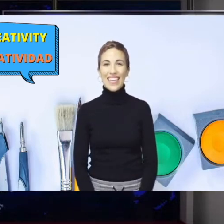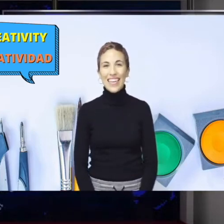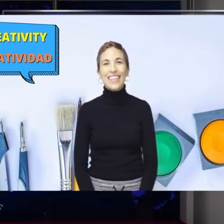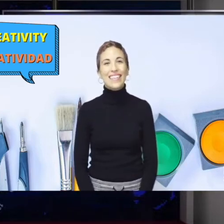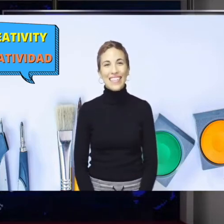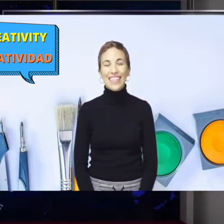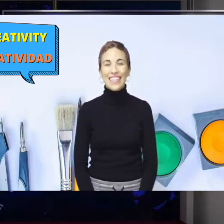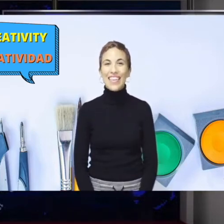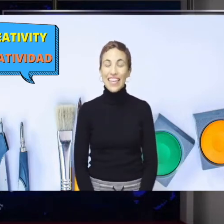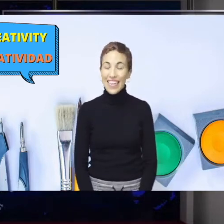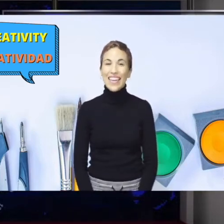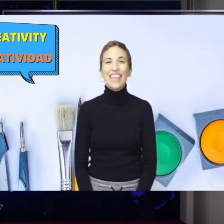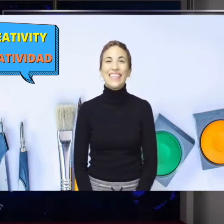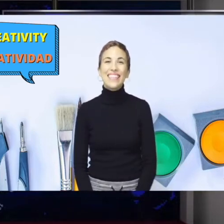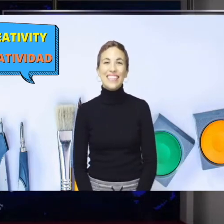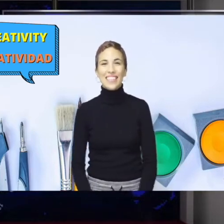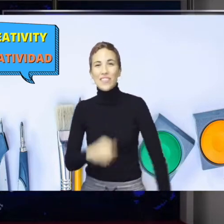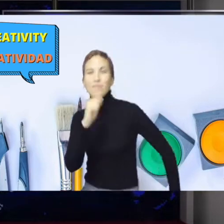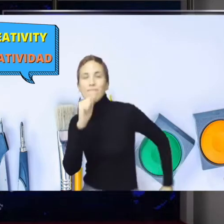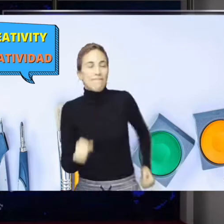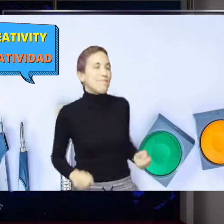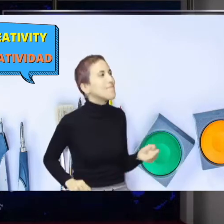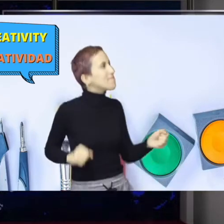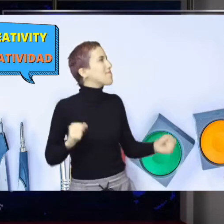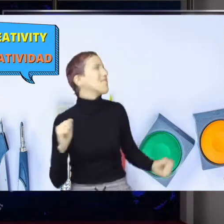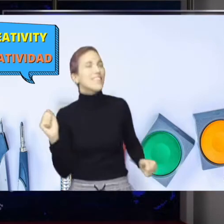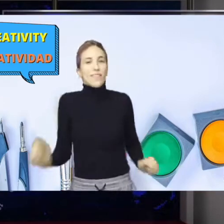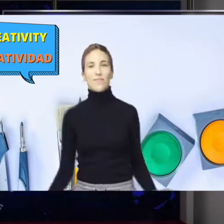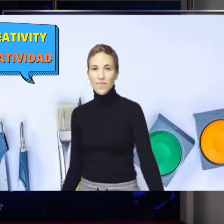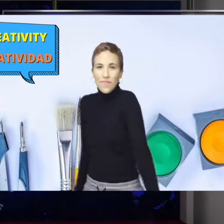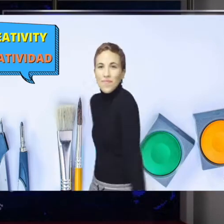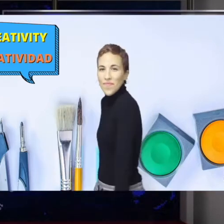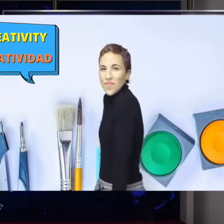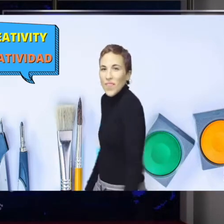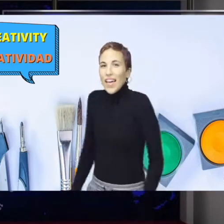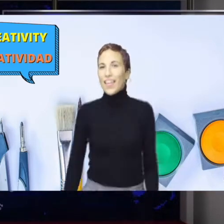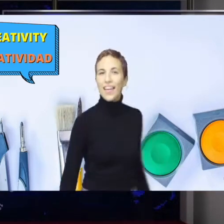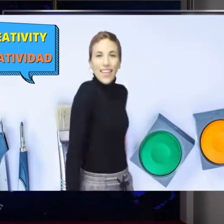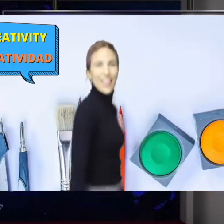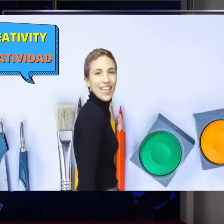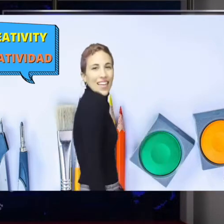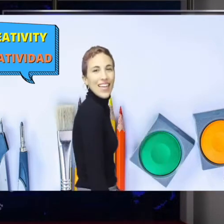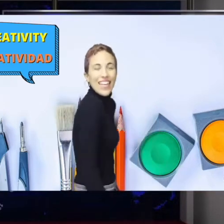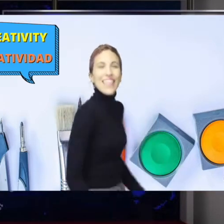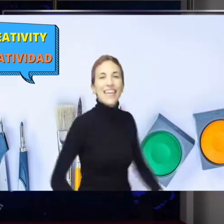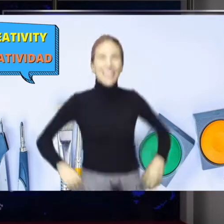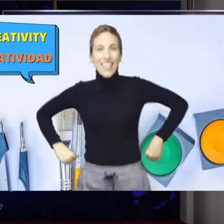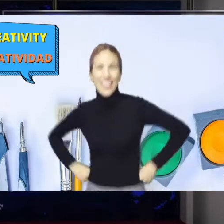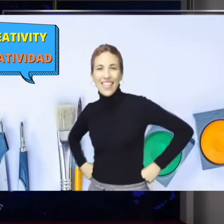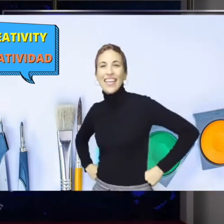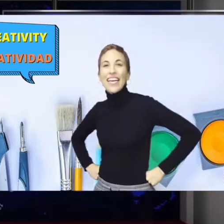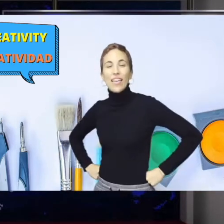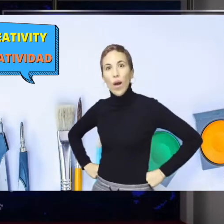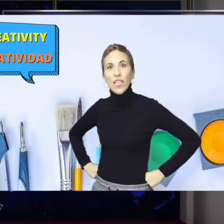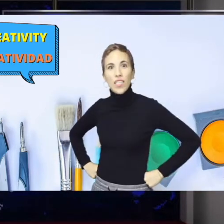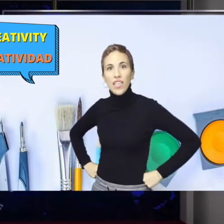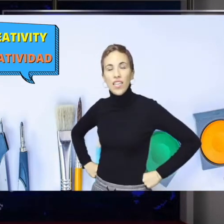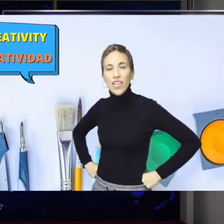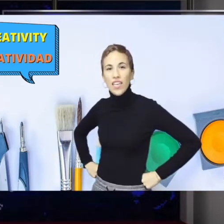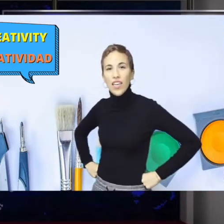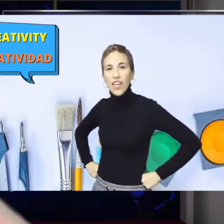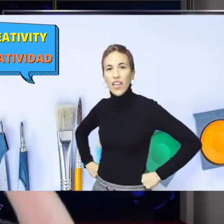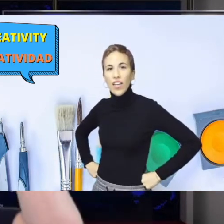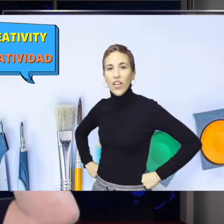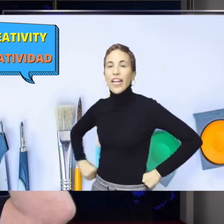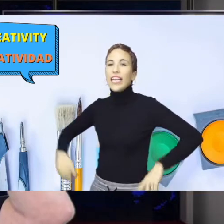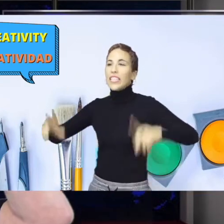being creative and dancing and using music to help you feel good. You want to know something? Creativity is